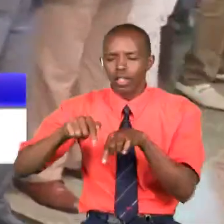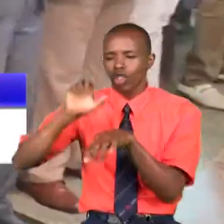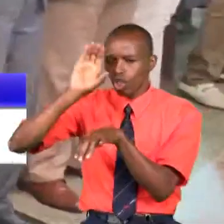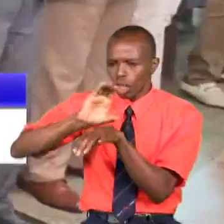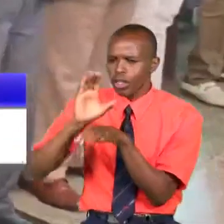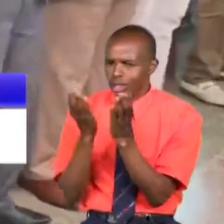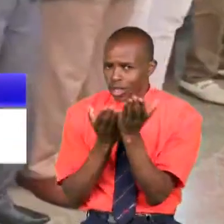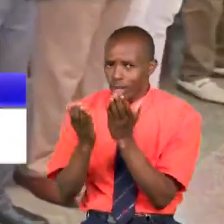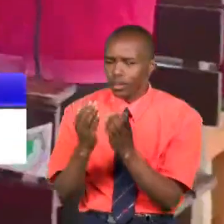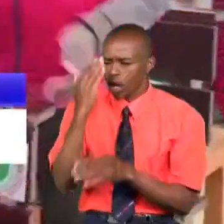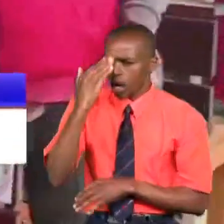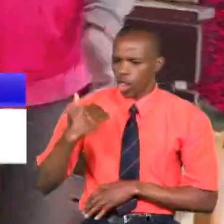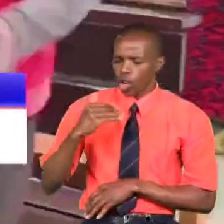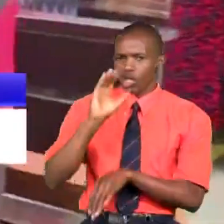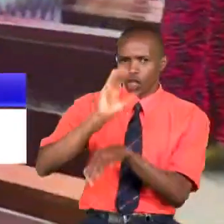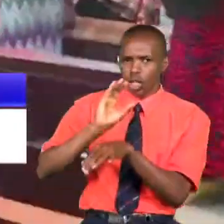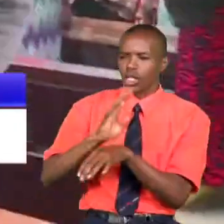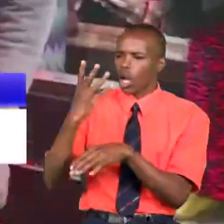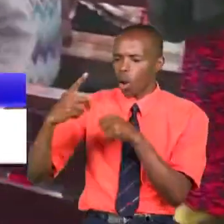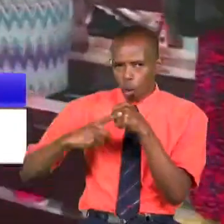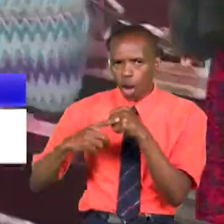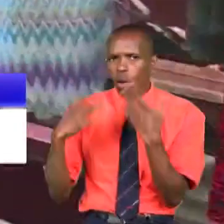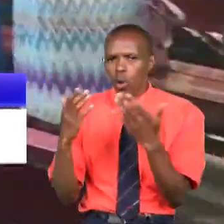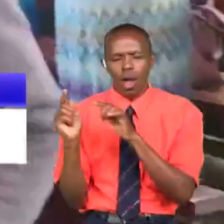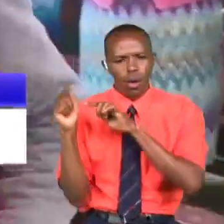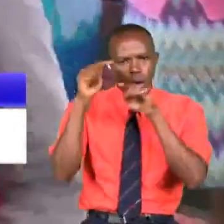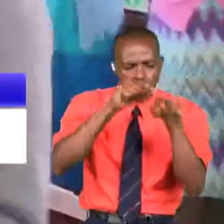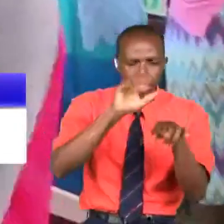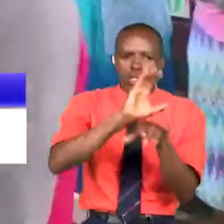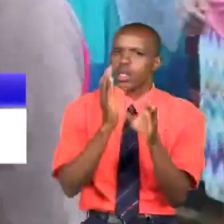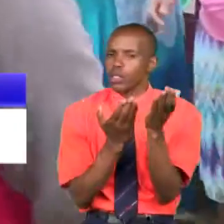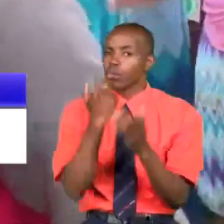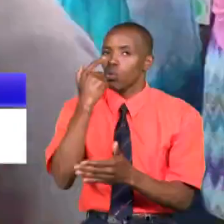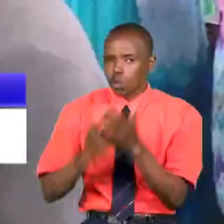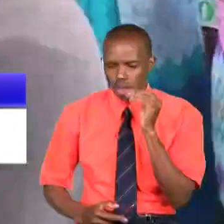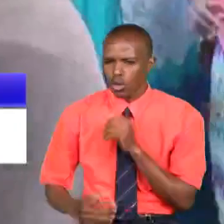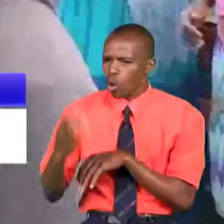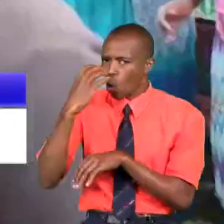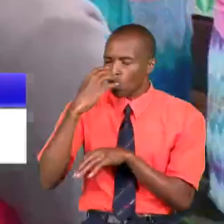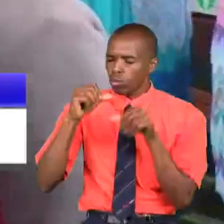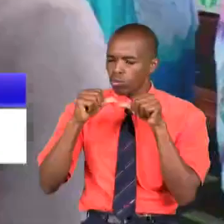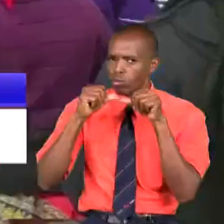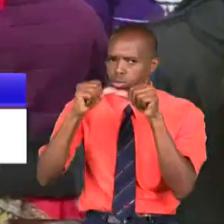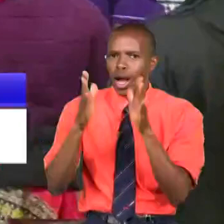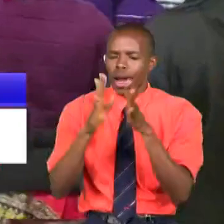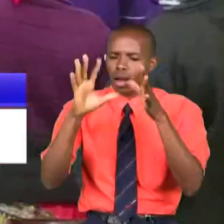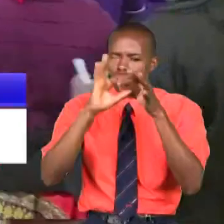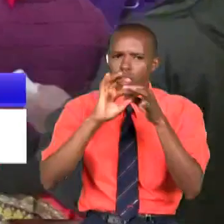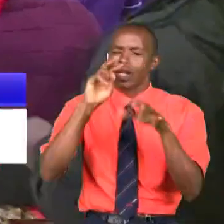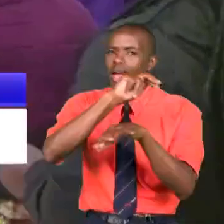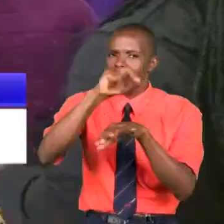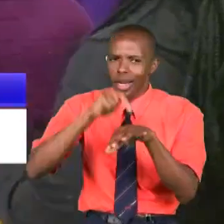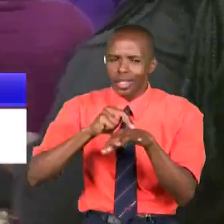of Assisi Catholic Church in Kawangware, where he attended a church service, Ruto says that the stability and unity of a nation